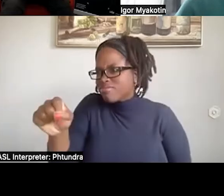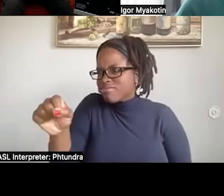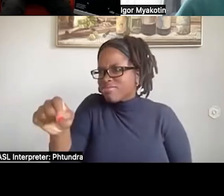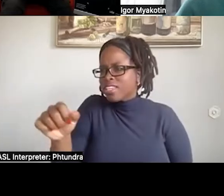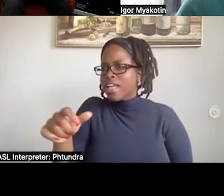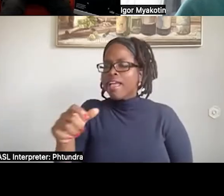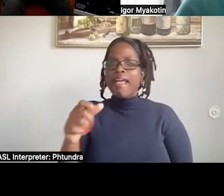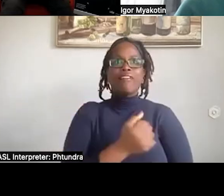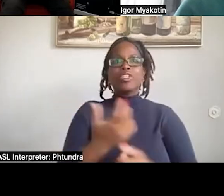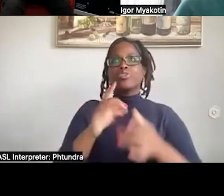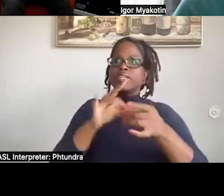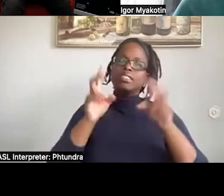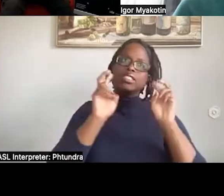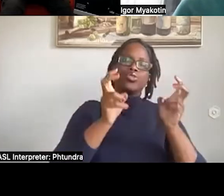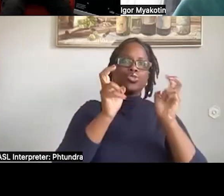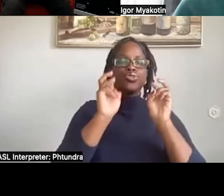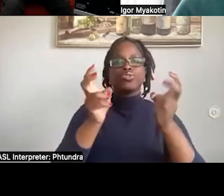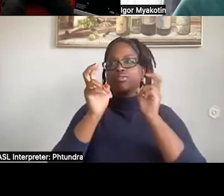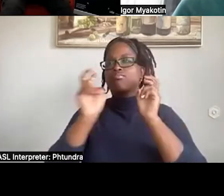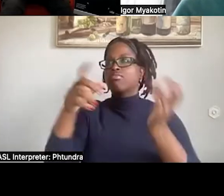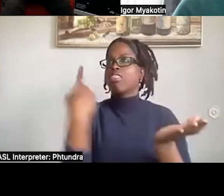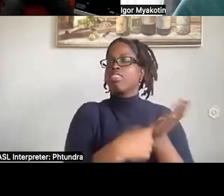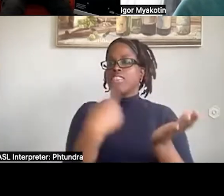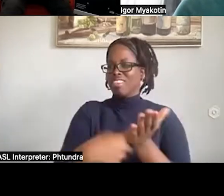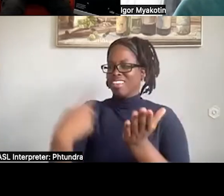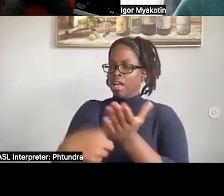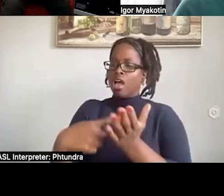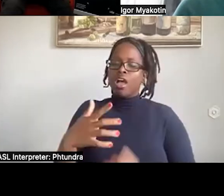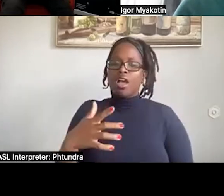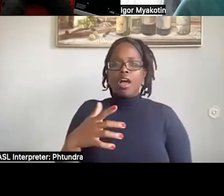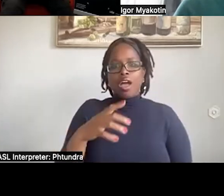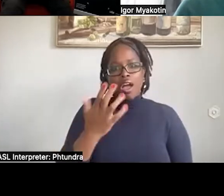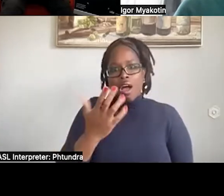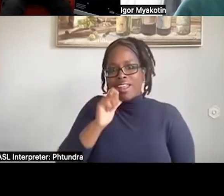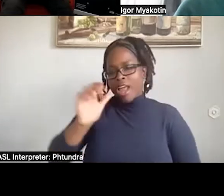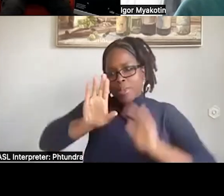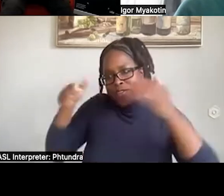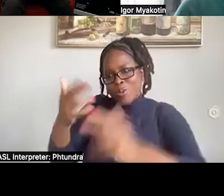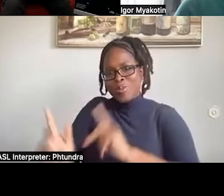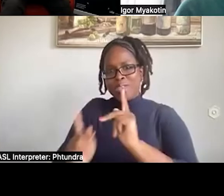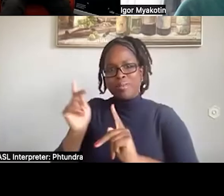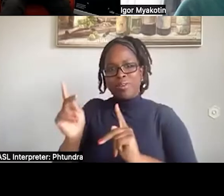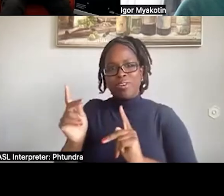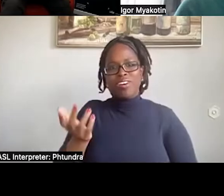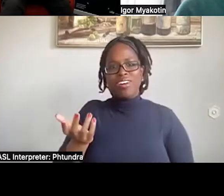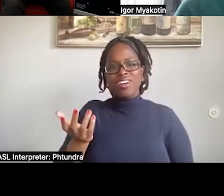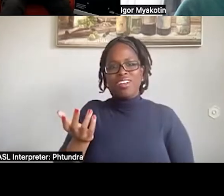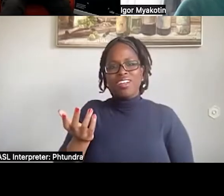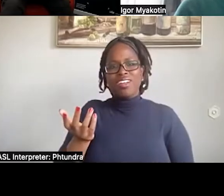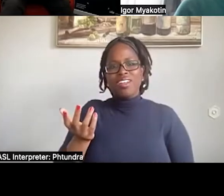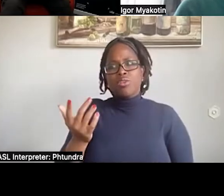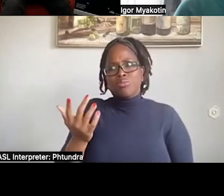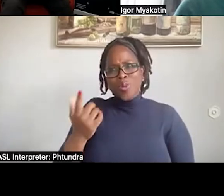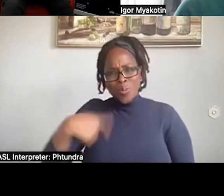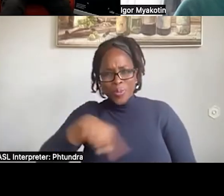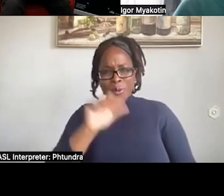issue centered. Yeah, you should talk about issues and not being focused on people, because nobody is interested in humans, like